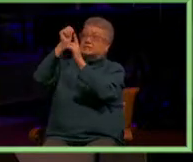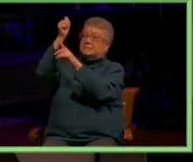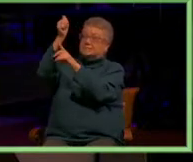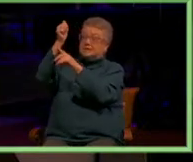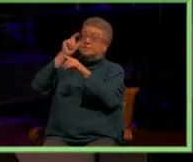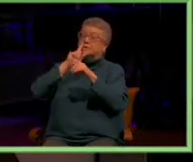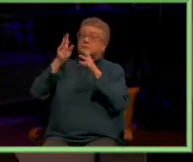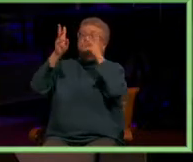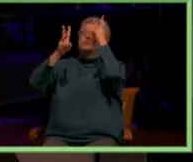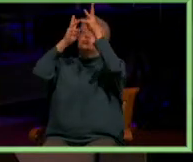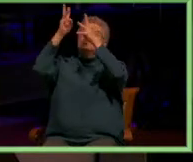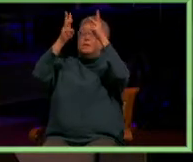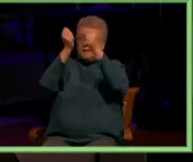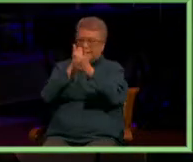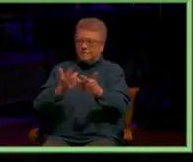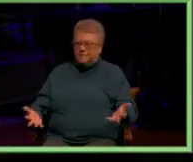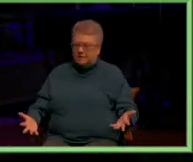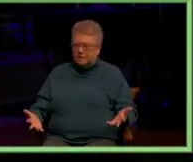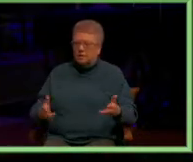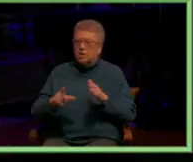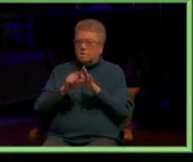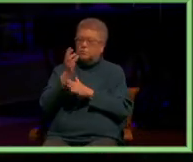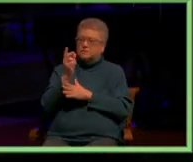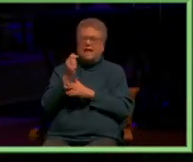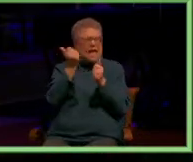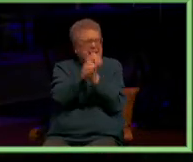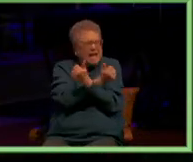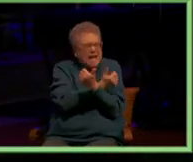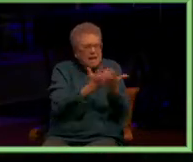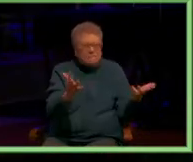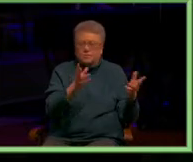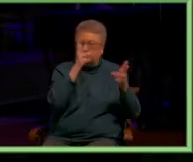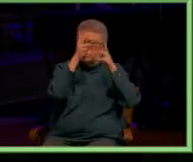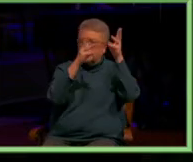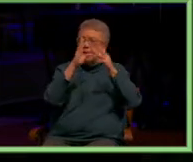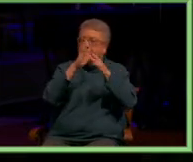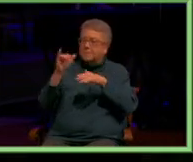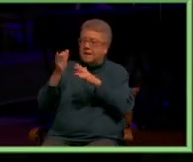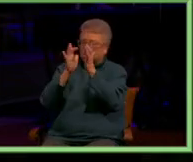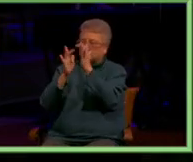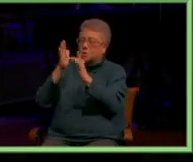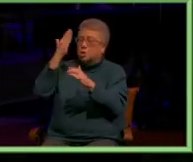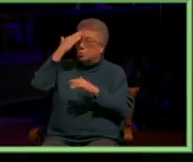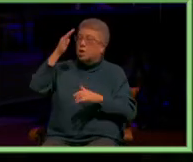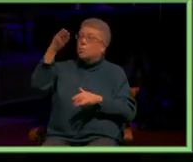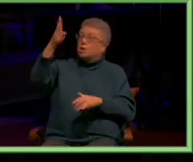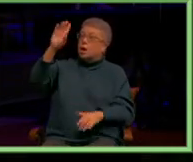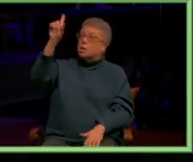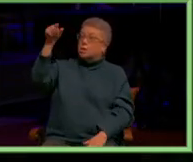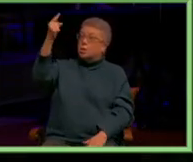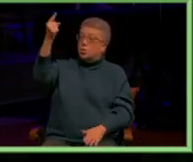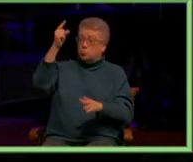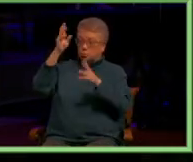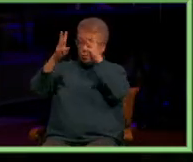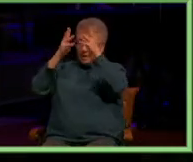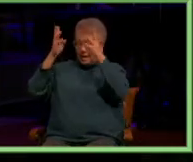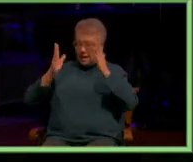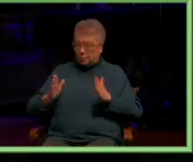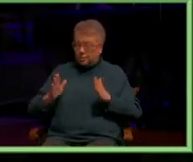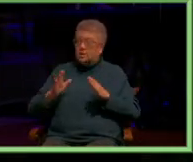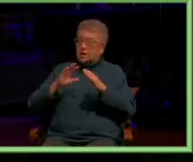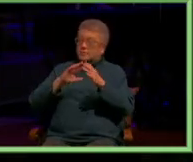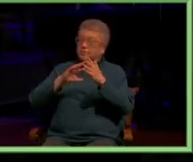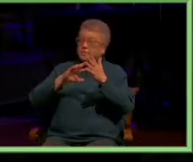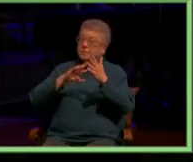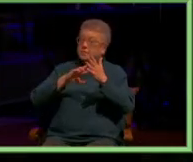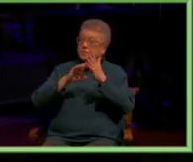the creator of all things. Verse 16, for by him all things are created. Now we know that God alone is the creator. This is the scripture's way of